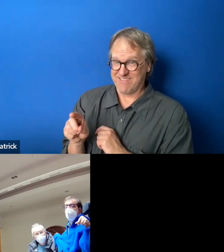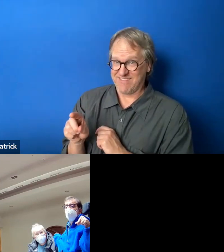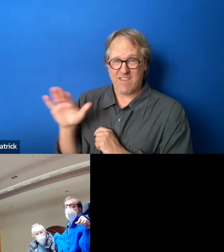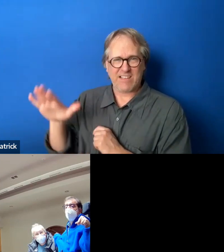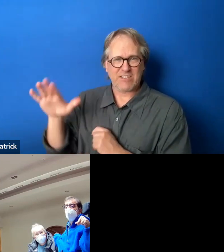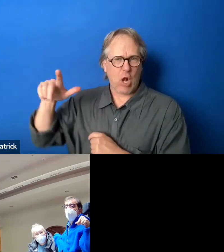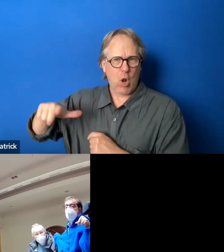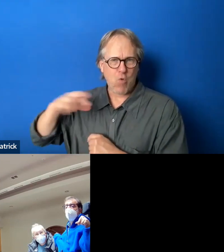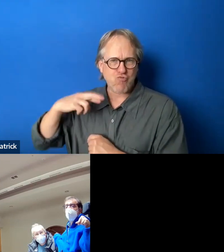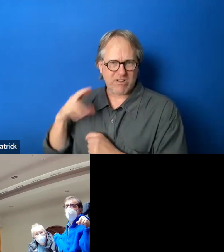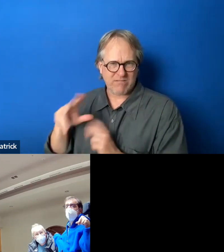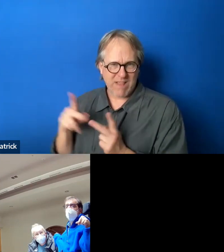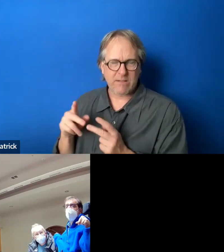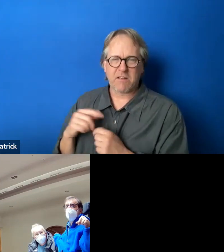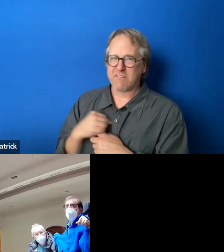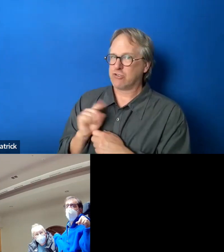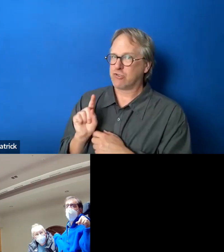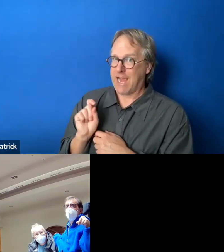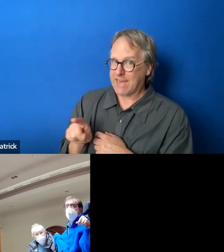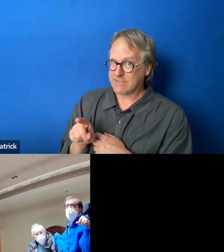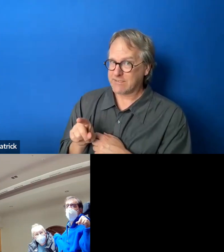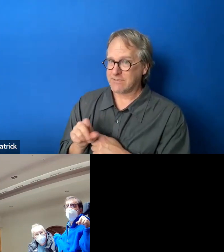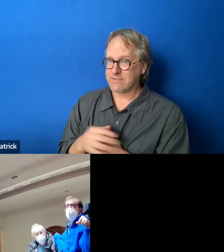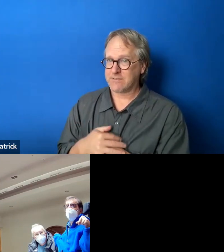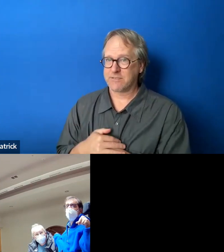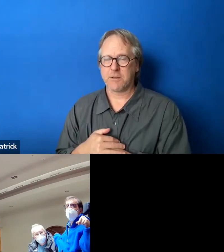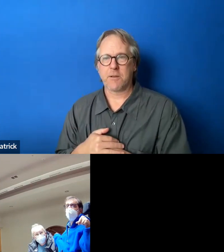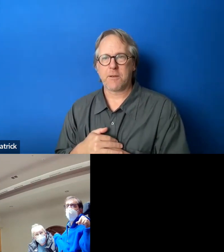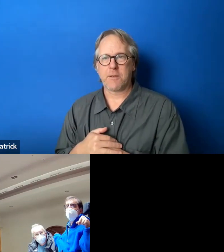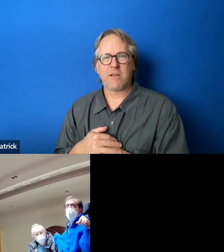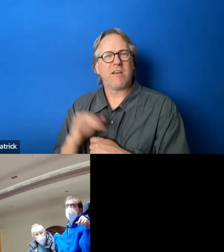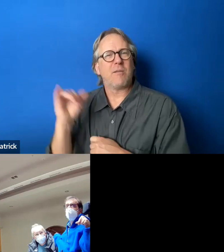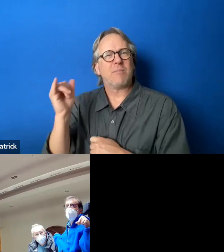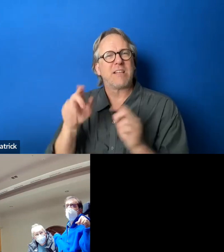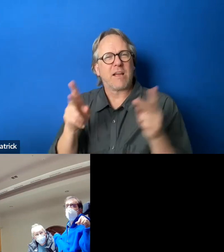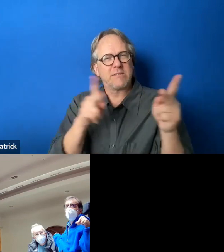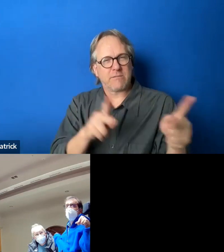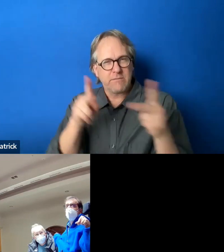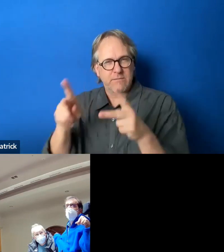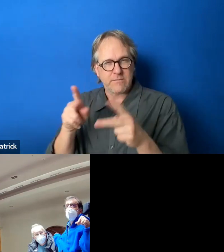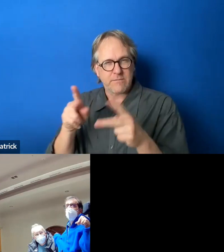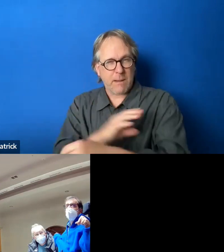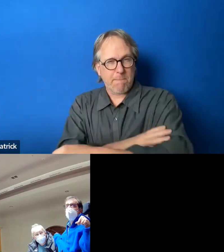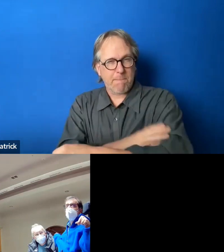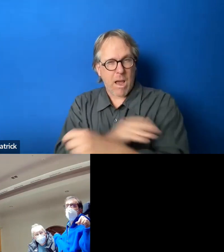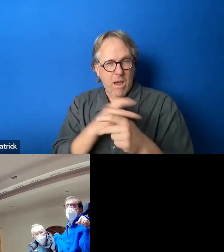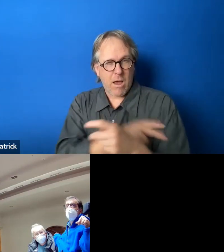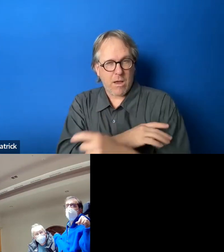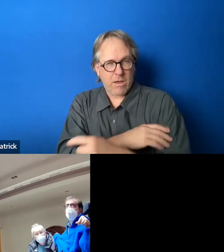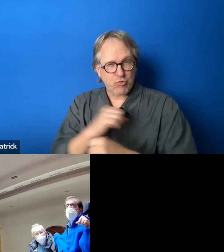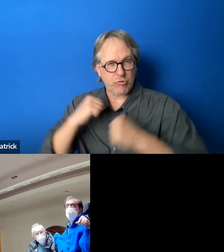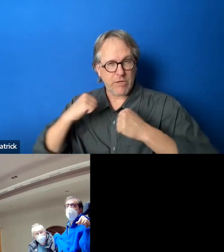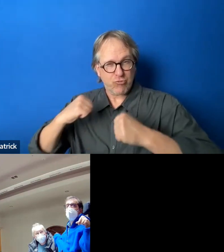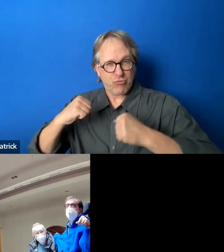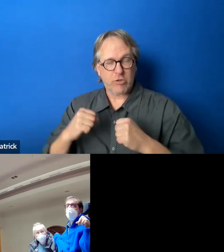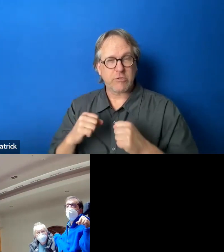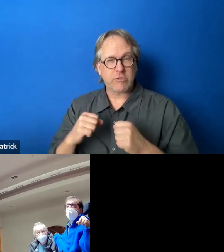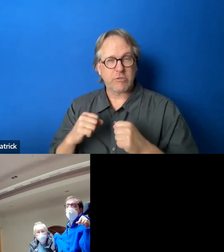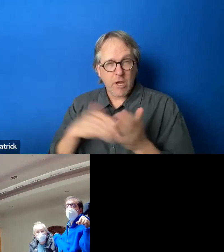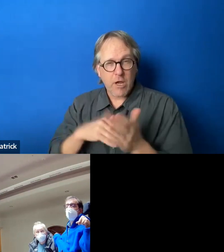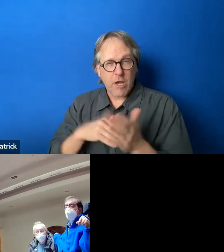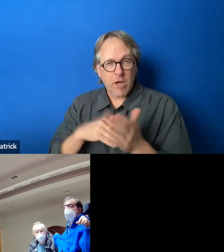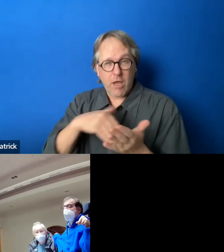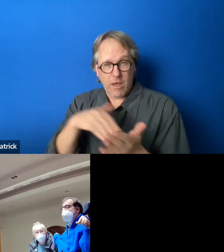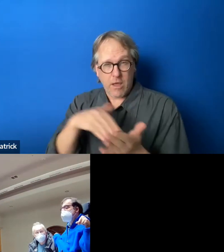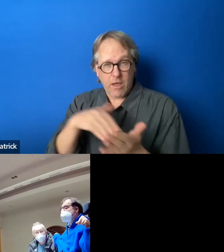you know, it's like any kind of building up of a muscle, you know, you do it and then you do it again in another place and another time.